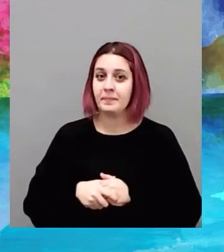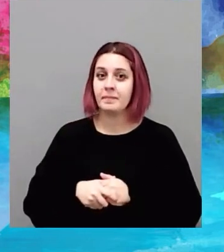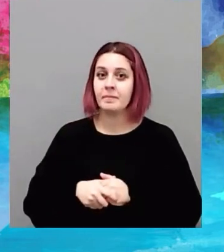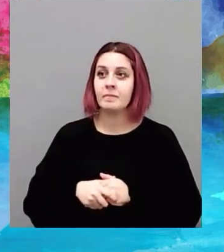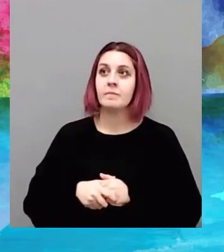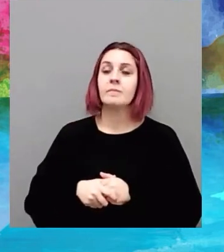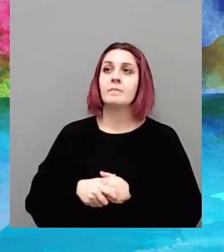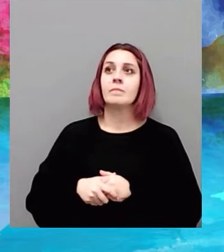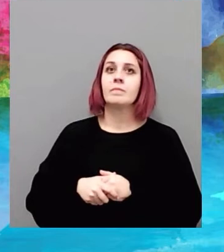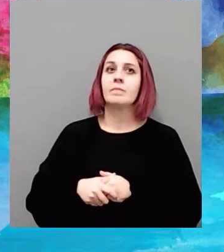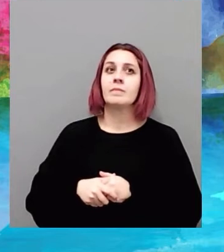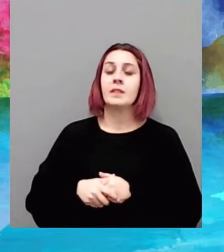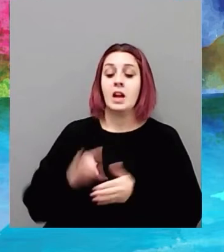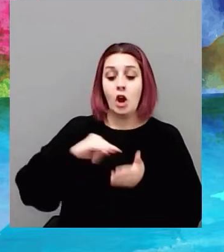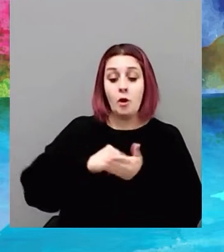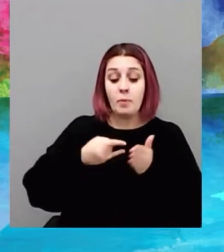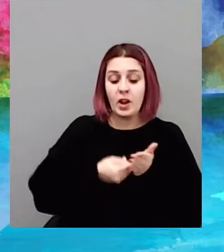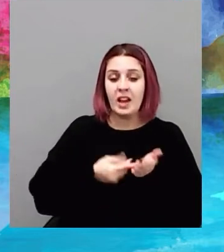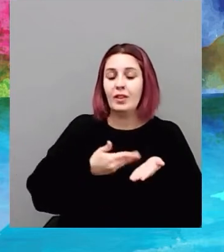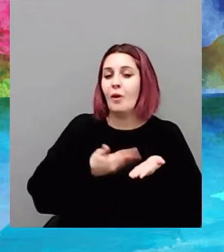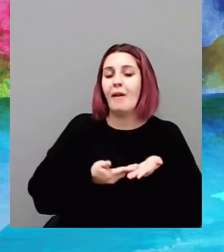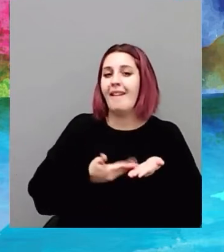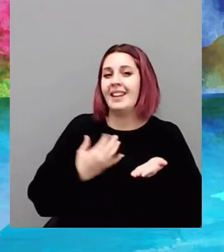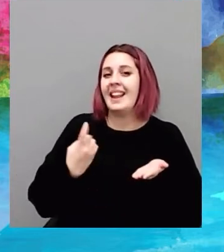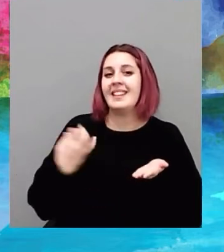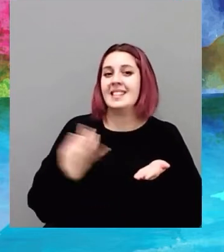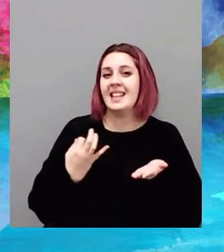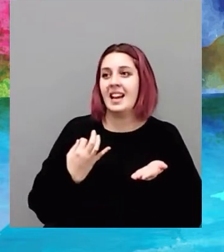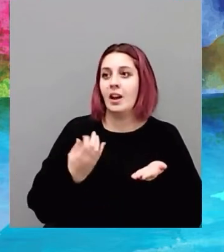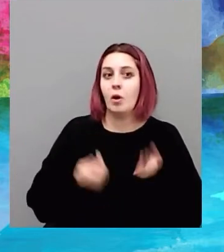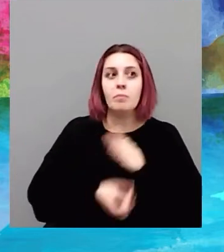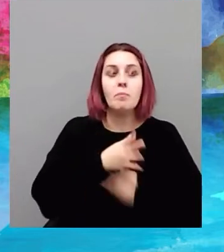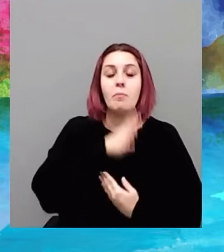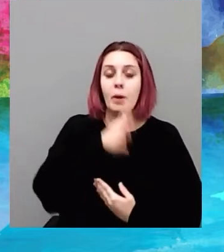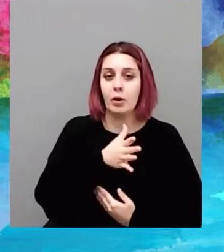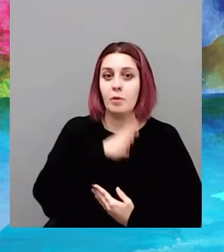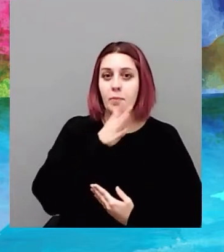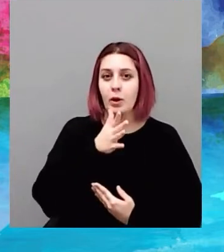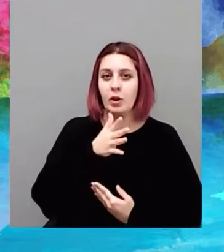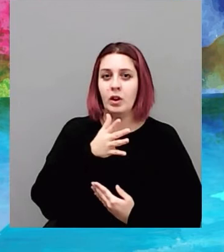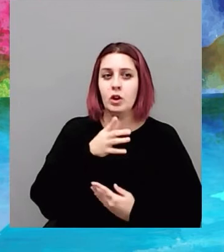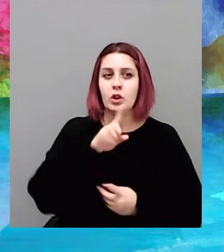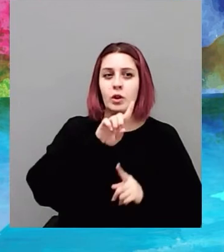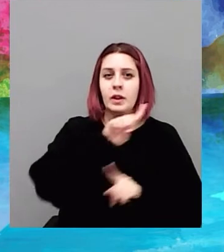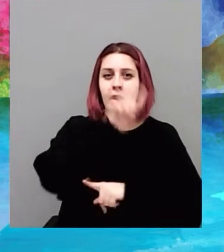Now, what a project of these characteristics